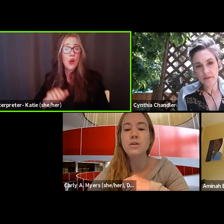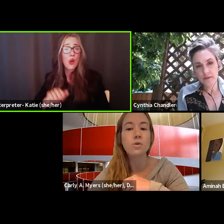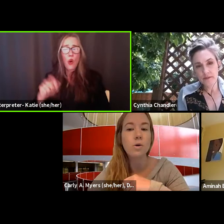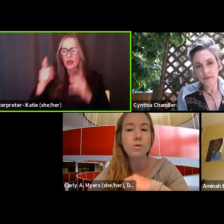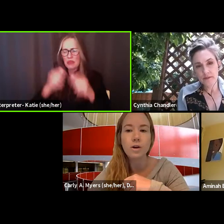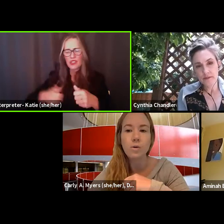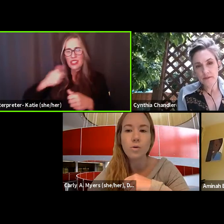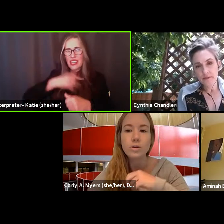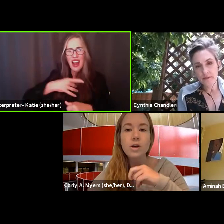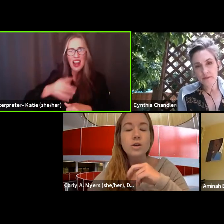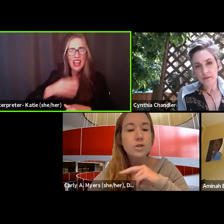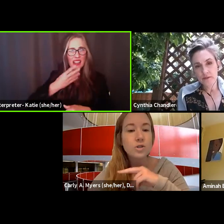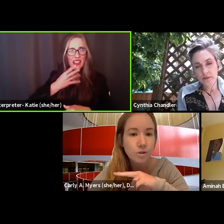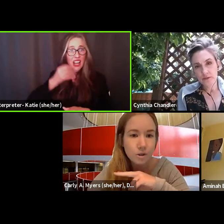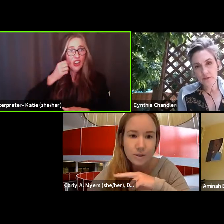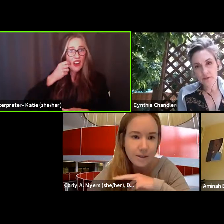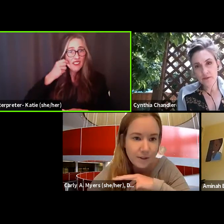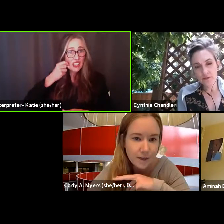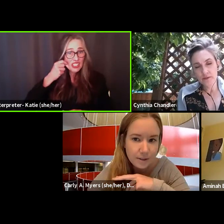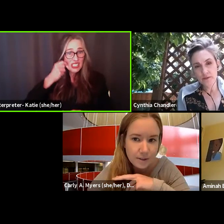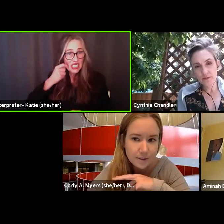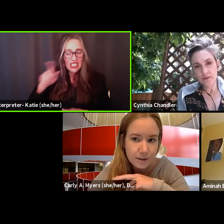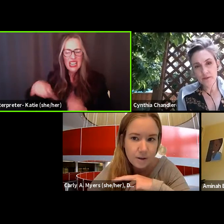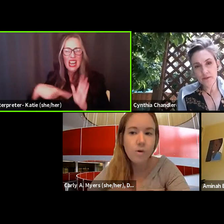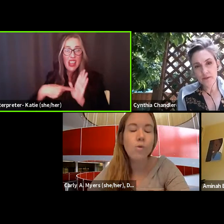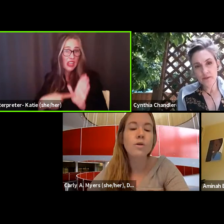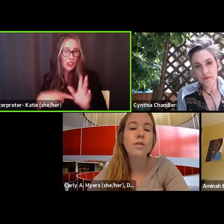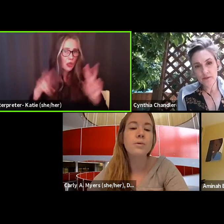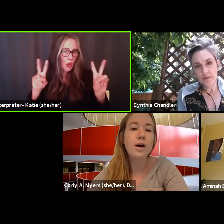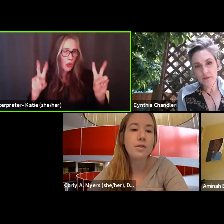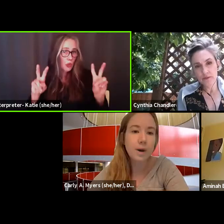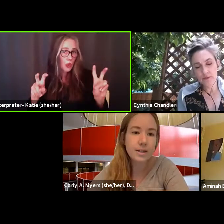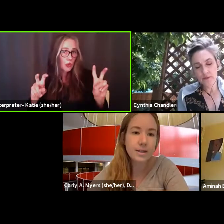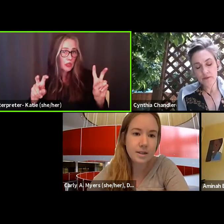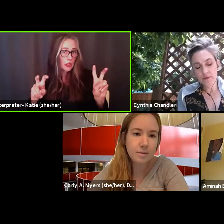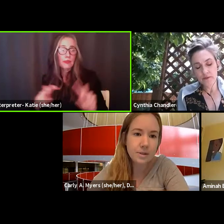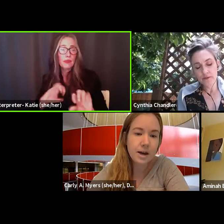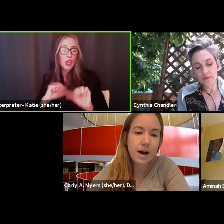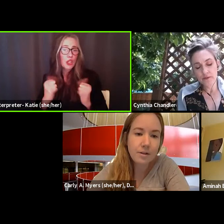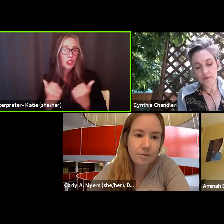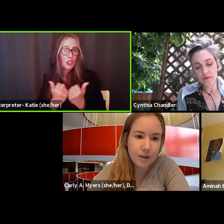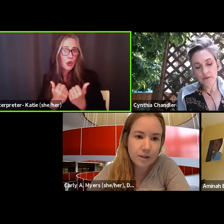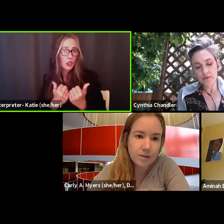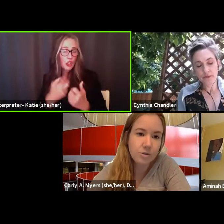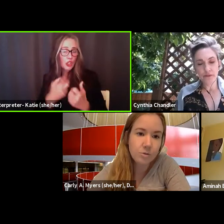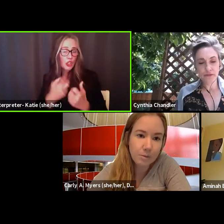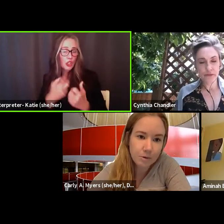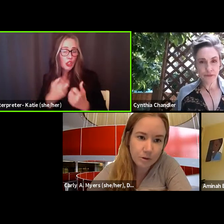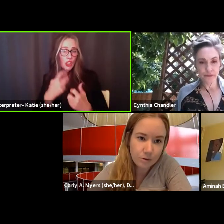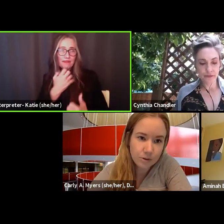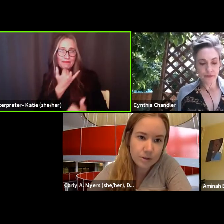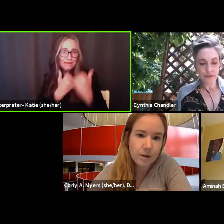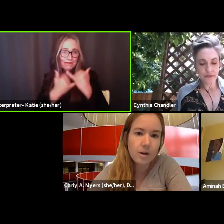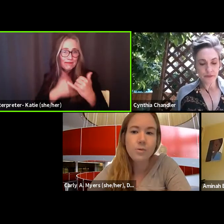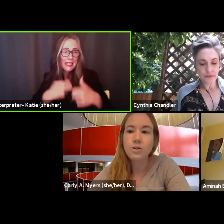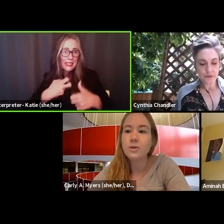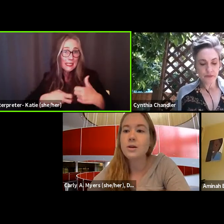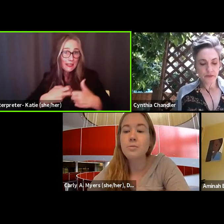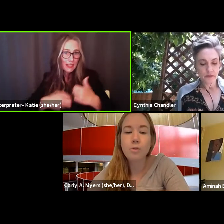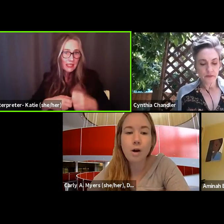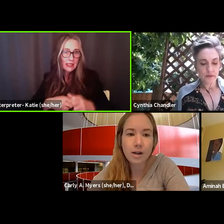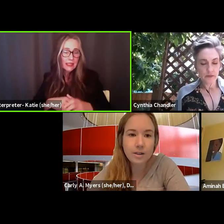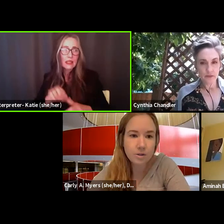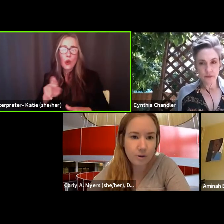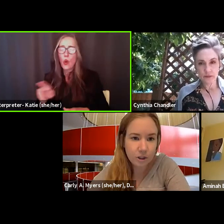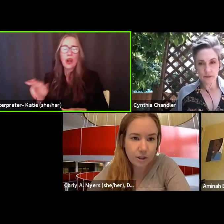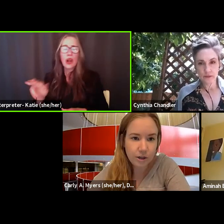displayed quote unquote social deviance or they were otherwise deemed unfit to reproduce which was